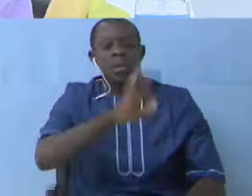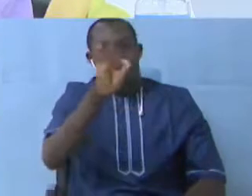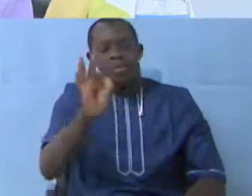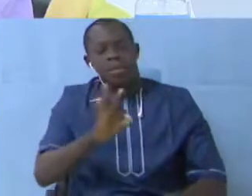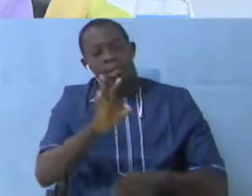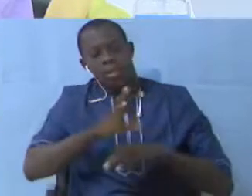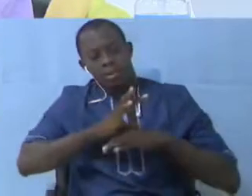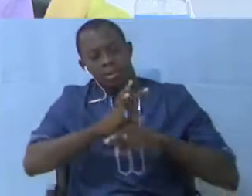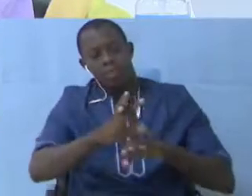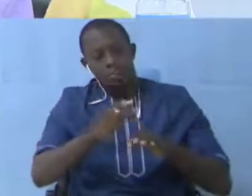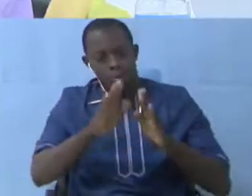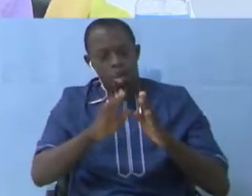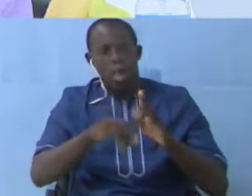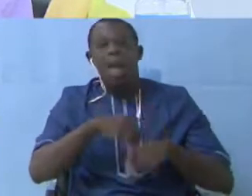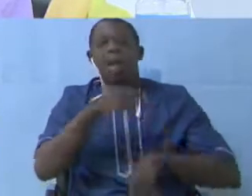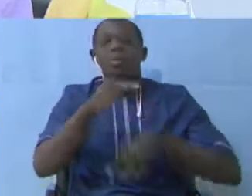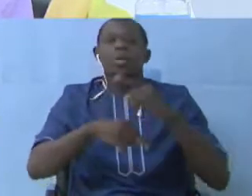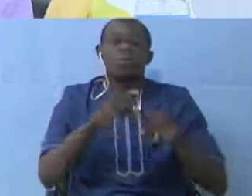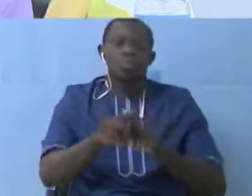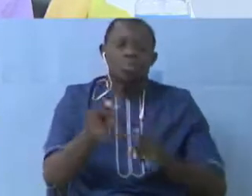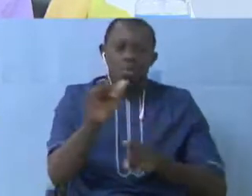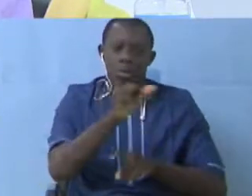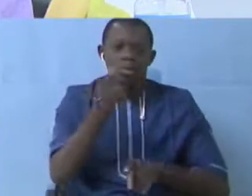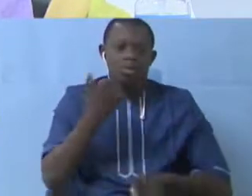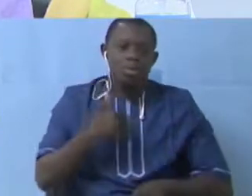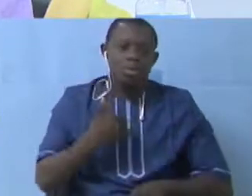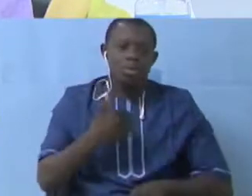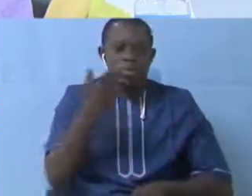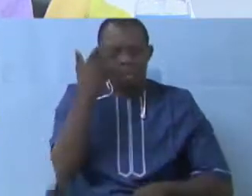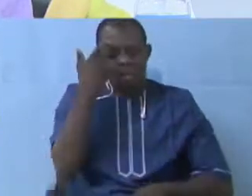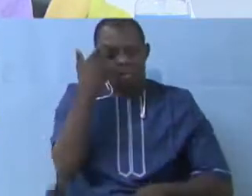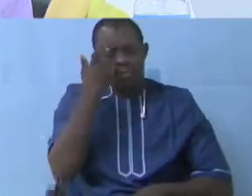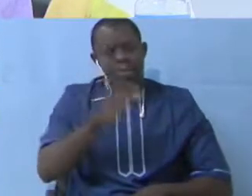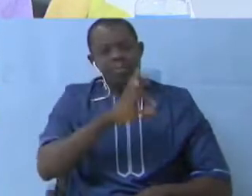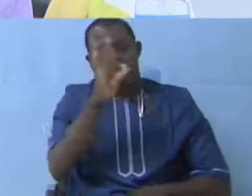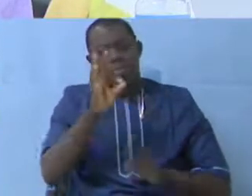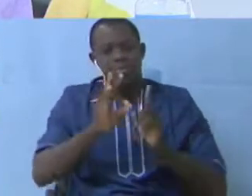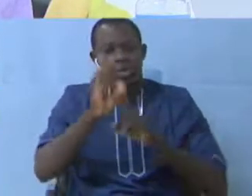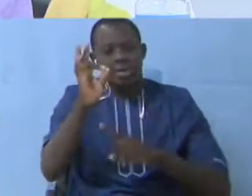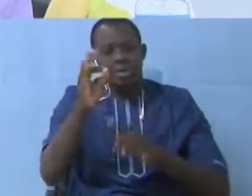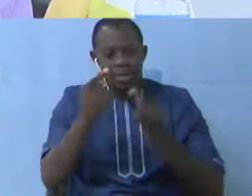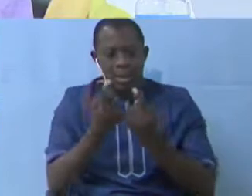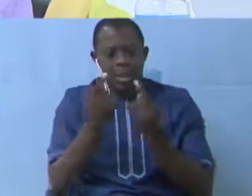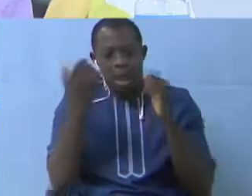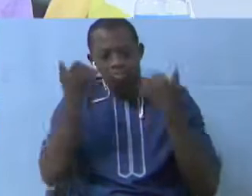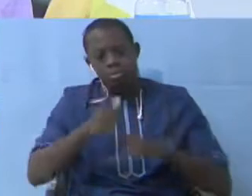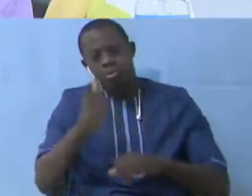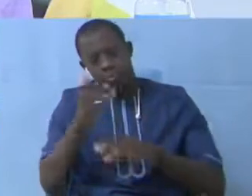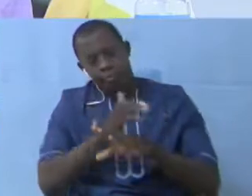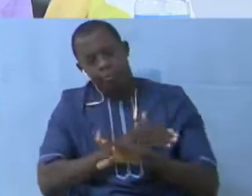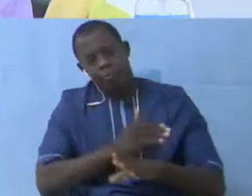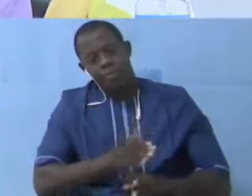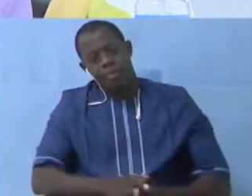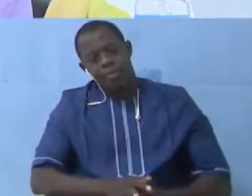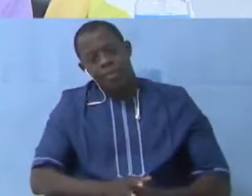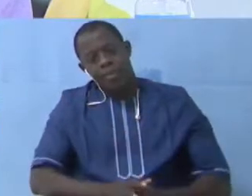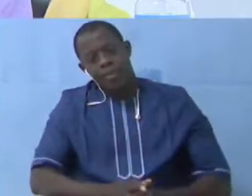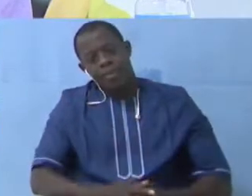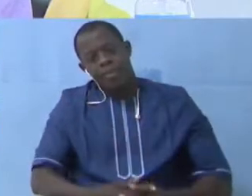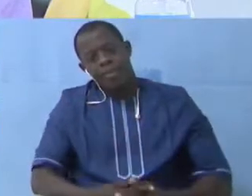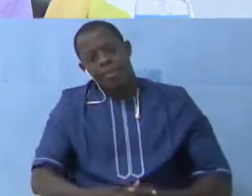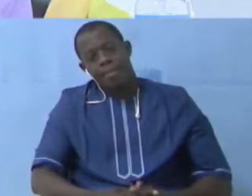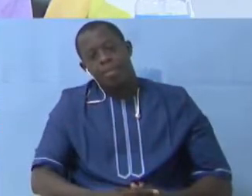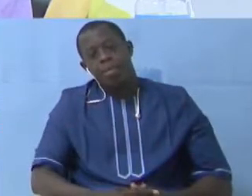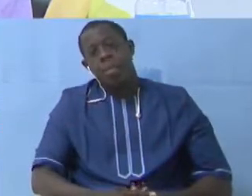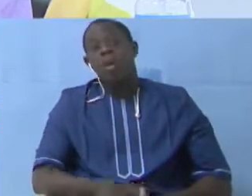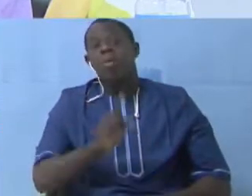jurisprudence for scholars. I think it's quite unique. ndax loolu nag benn la ci maasam. But it gives